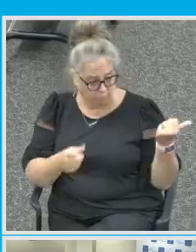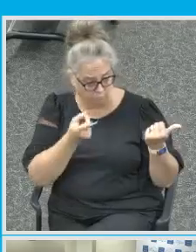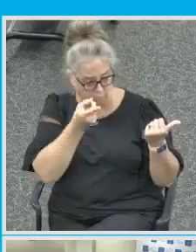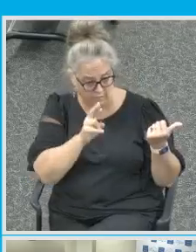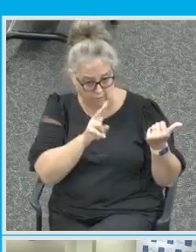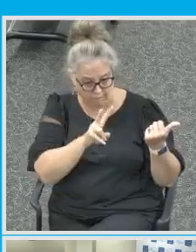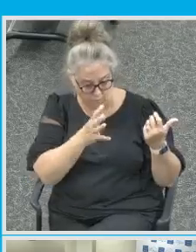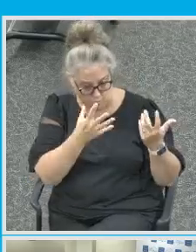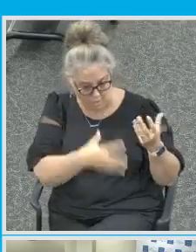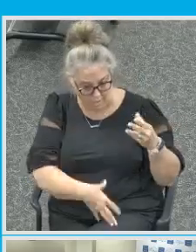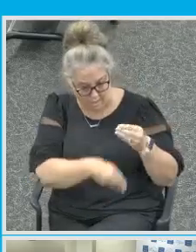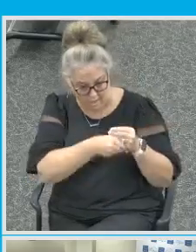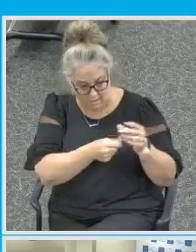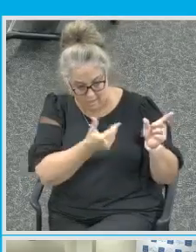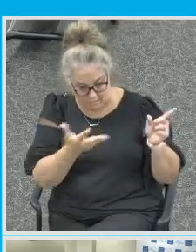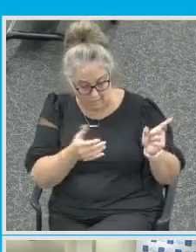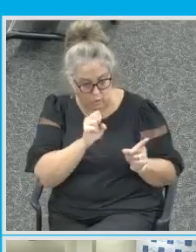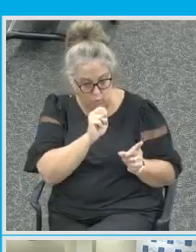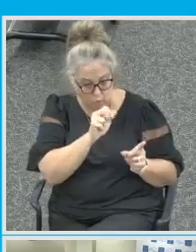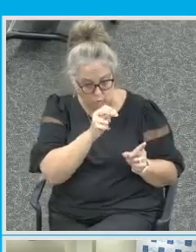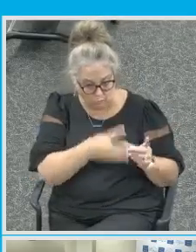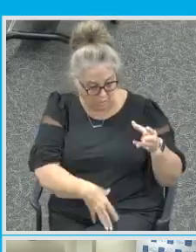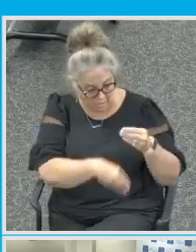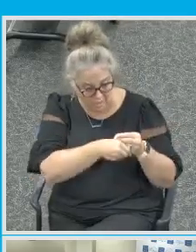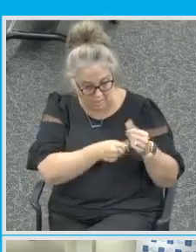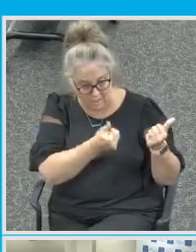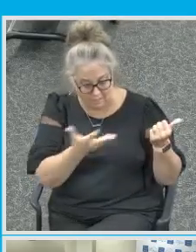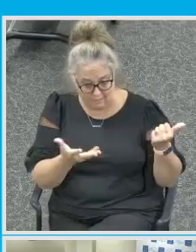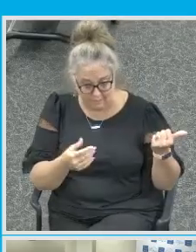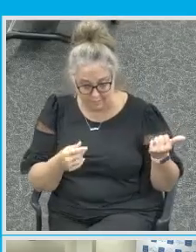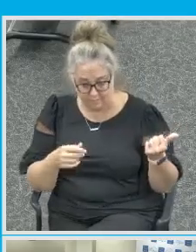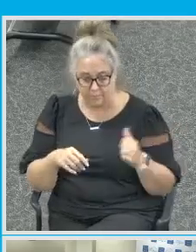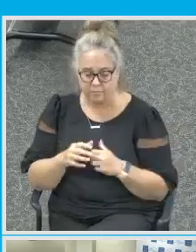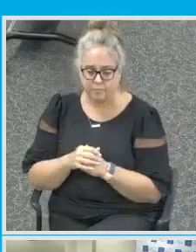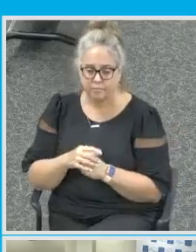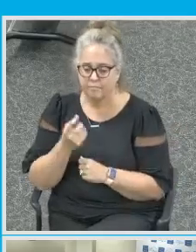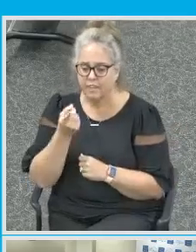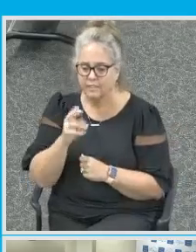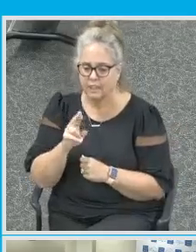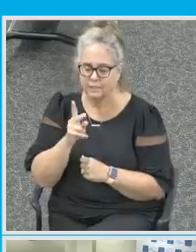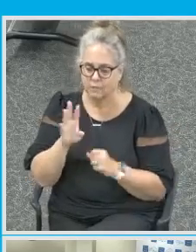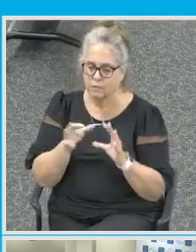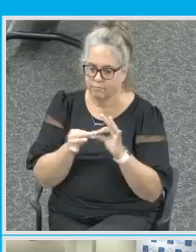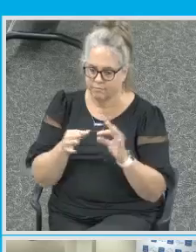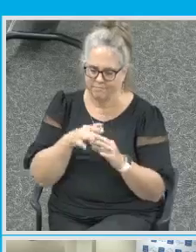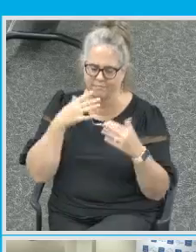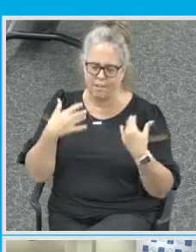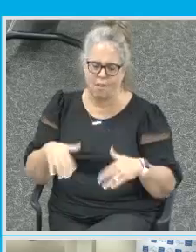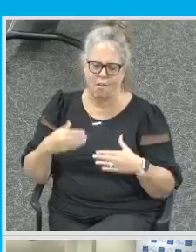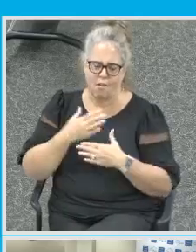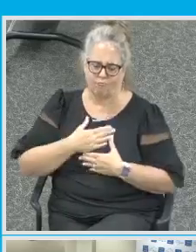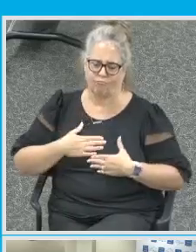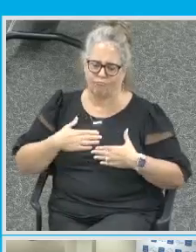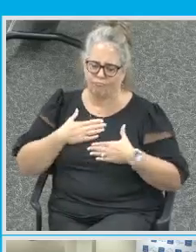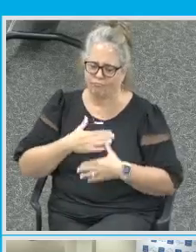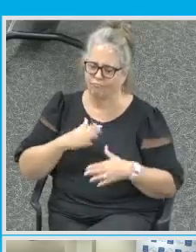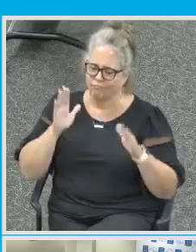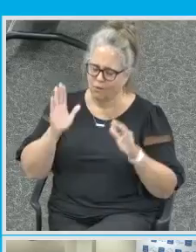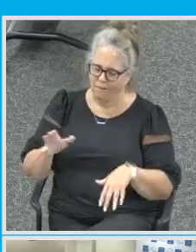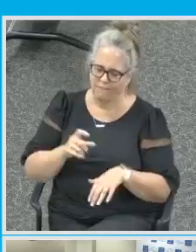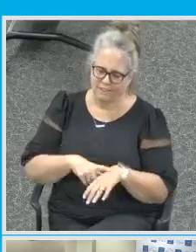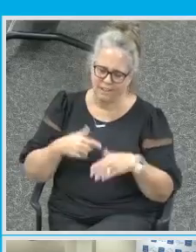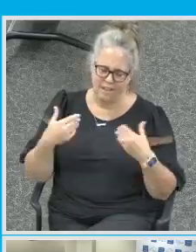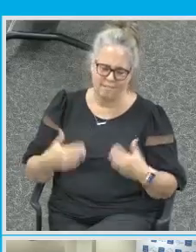Susan? Go ahead. So it was a wonderful time we had in Tacoma. I get to know some of